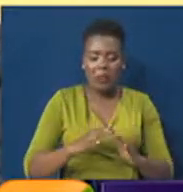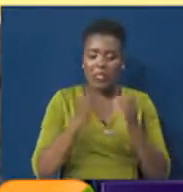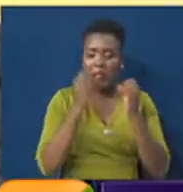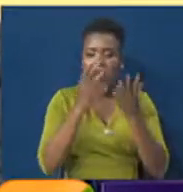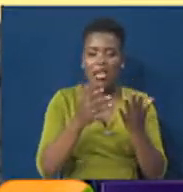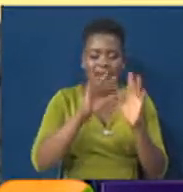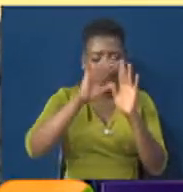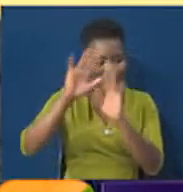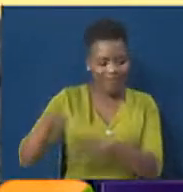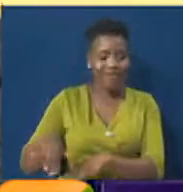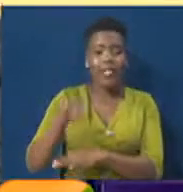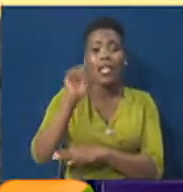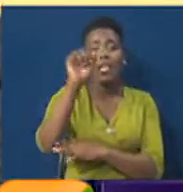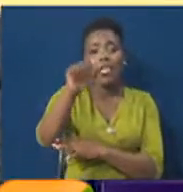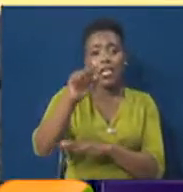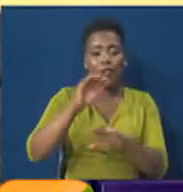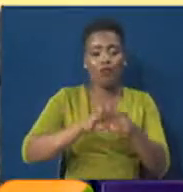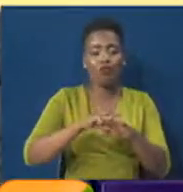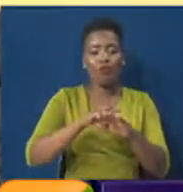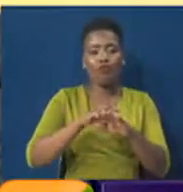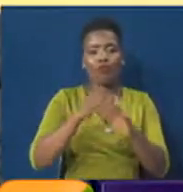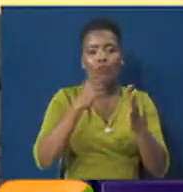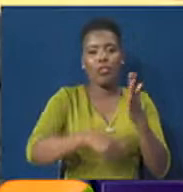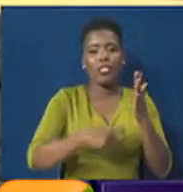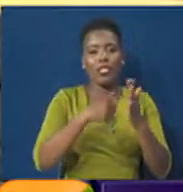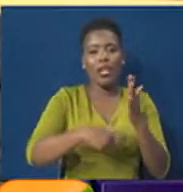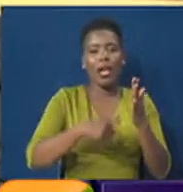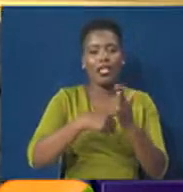Yes, of course, I'm a good taxpayer, and